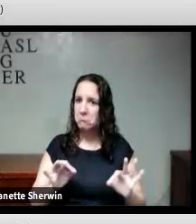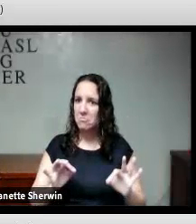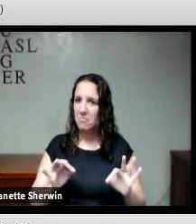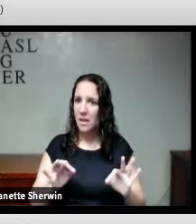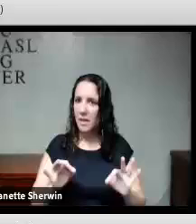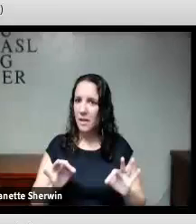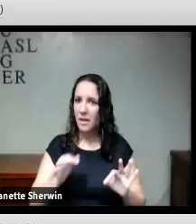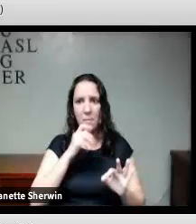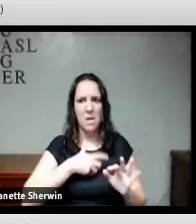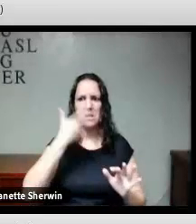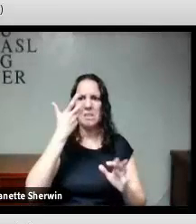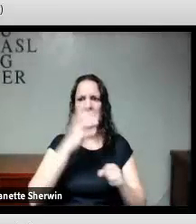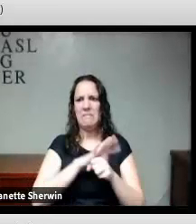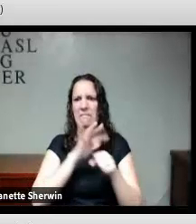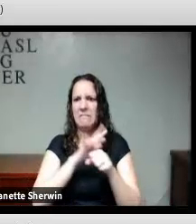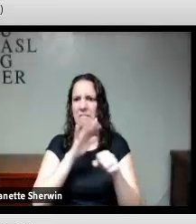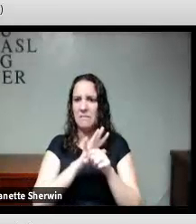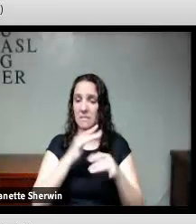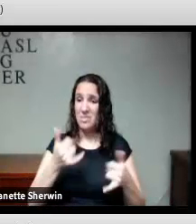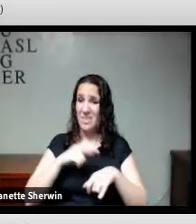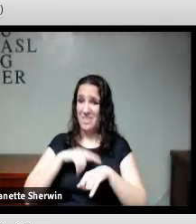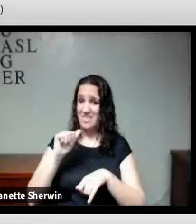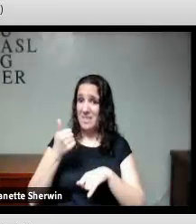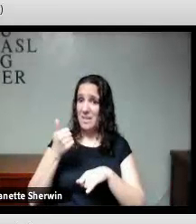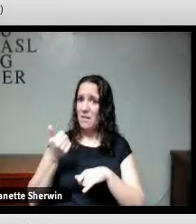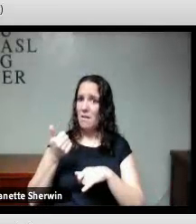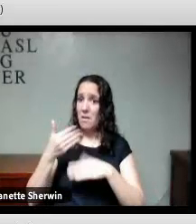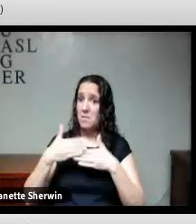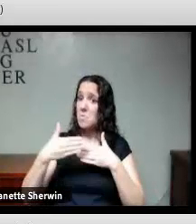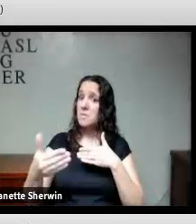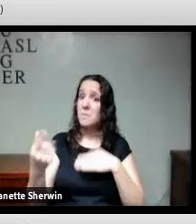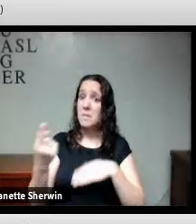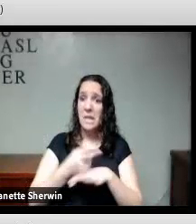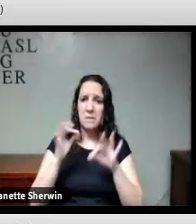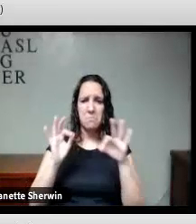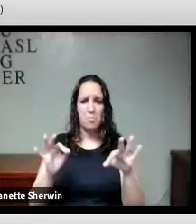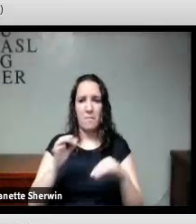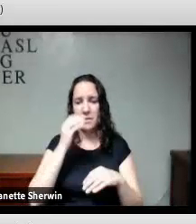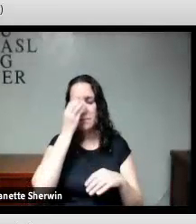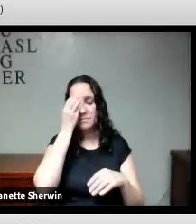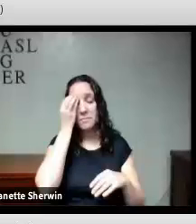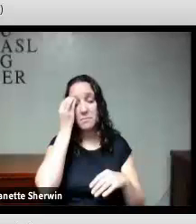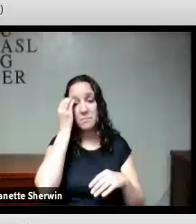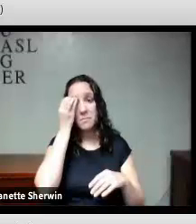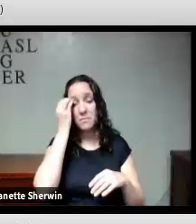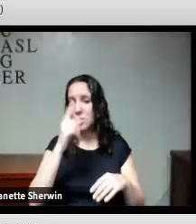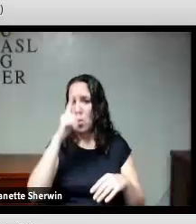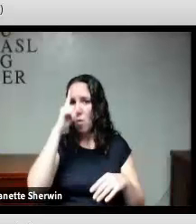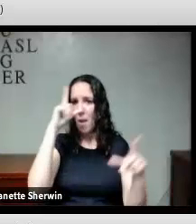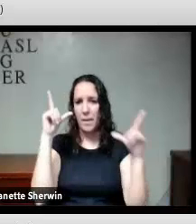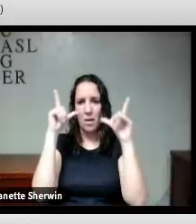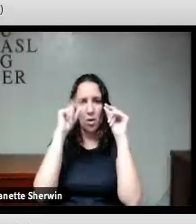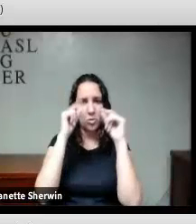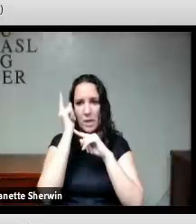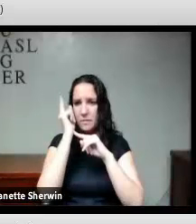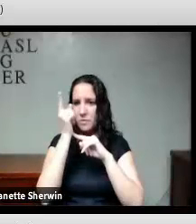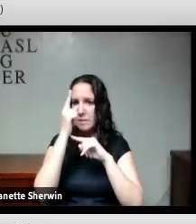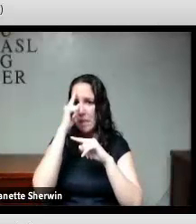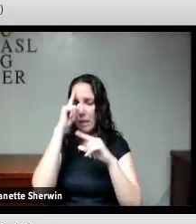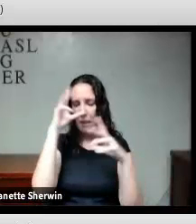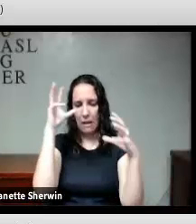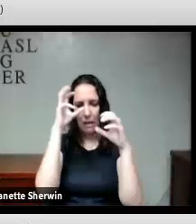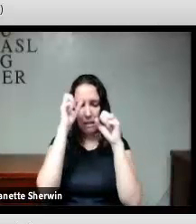now it's 10 o'clock in the morning and you've got a pleasant day ahead of you. I want you to think of the opposite. Just close your eyes for a second. You've handled this